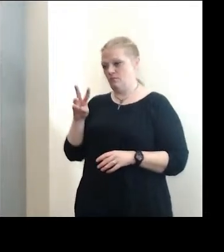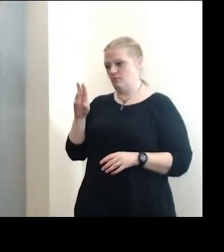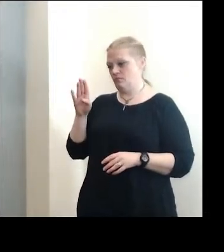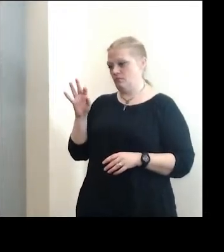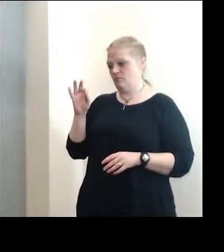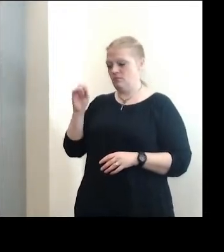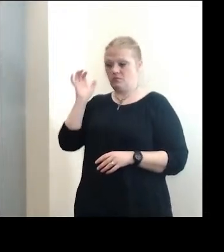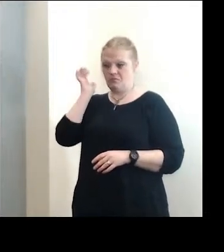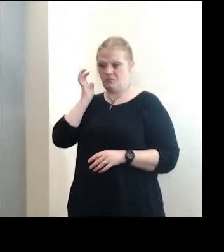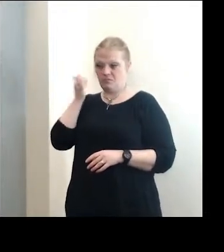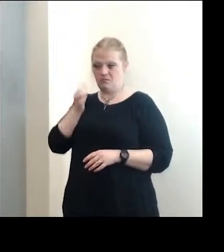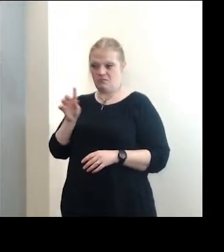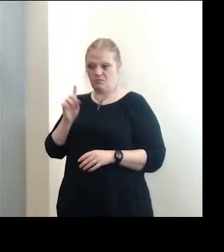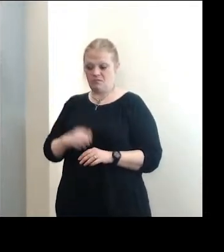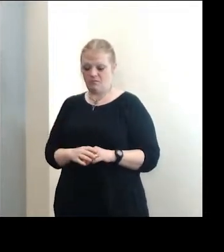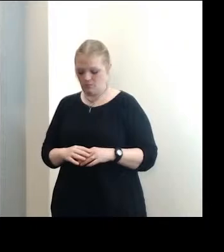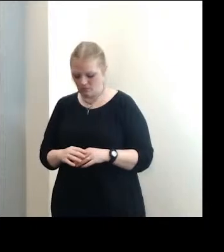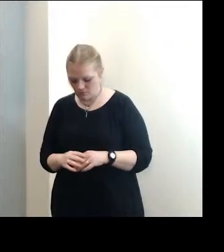WBFO radio, is anyone on?